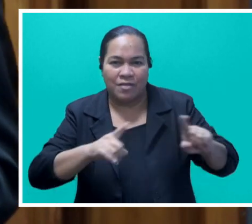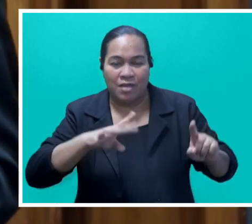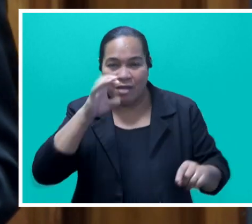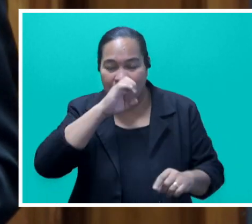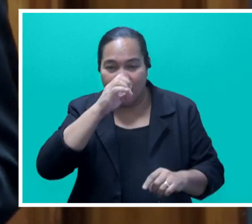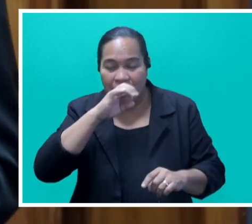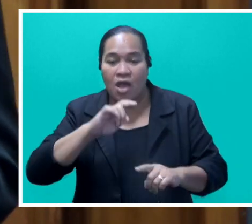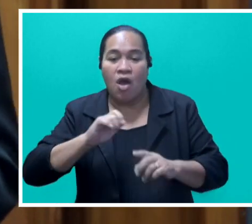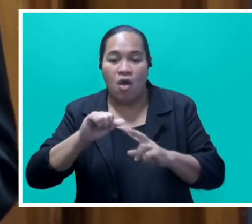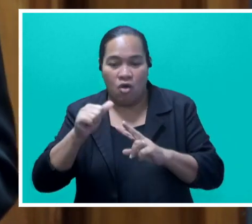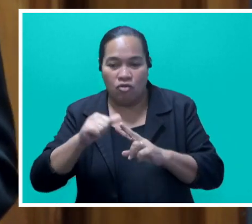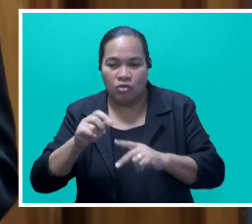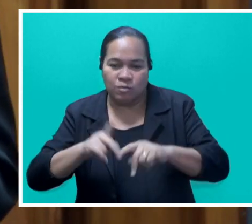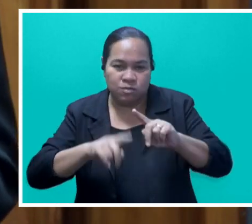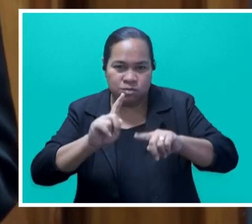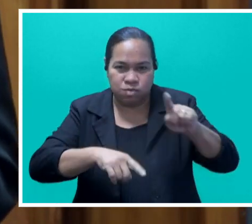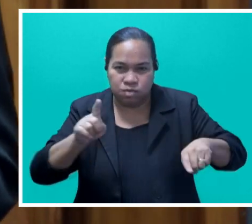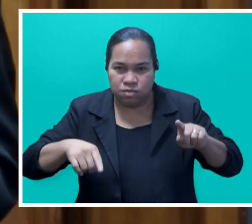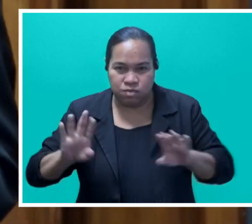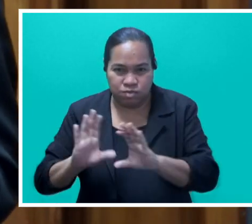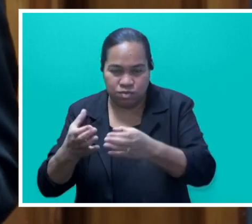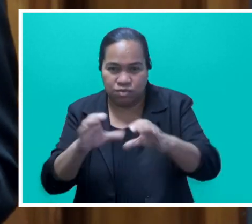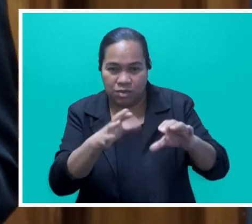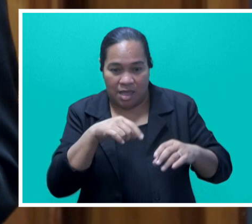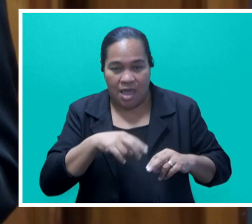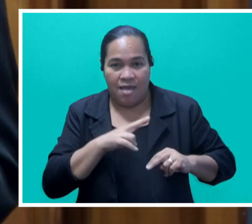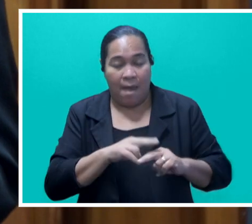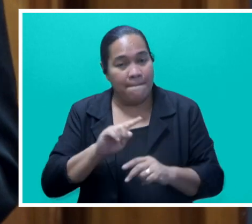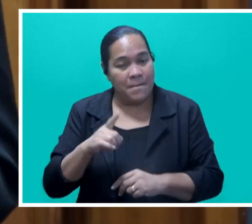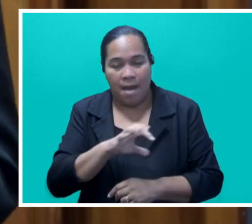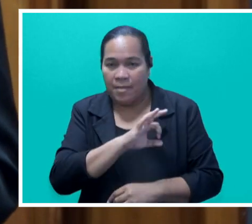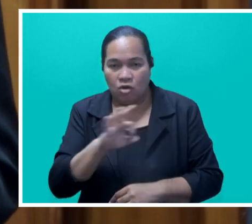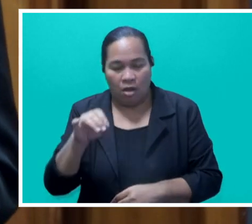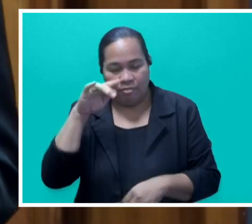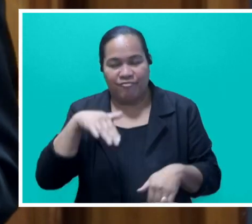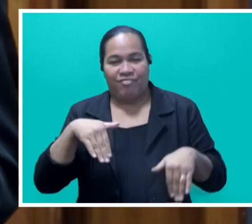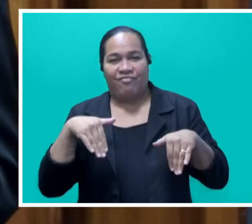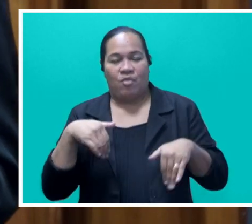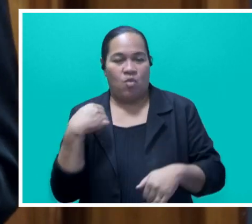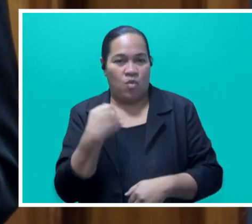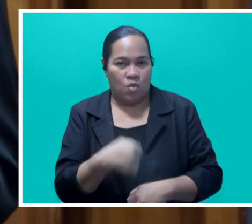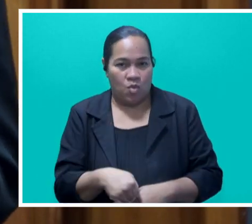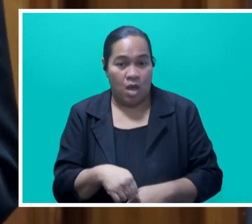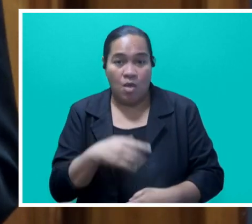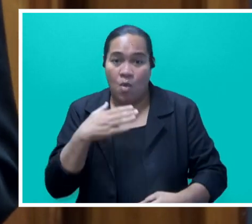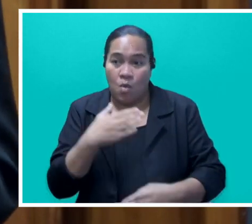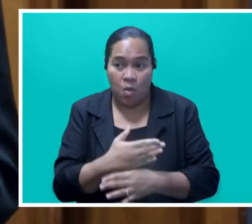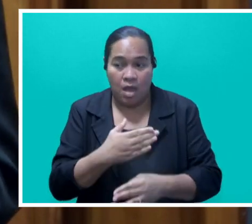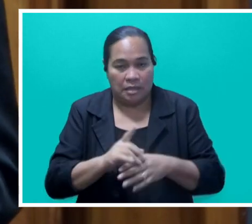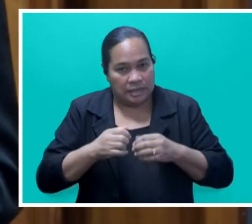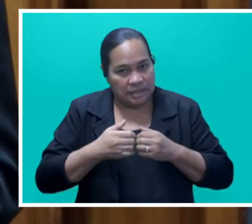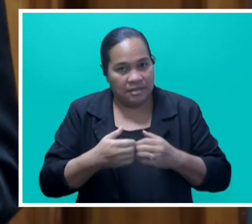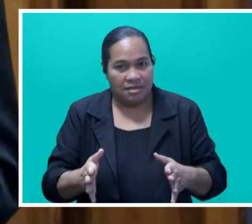and multi-party cooperation in Fiji. But we must not be complacent. The job has just